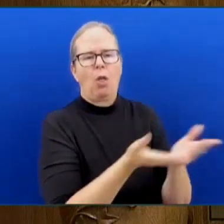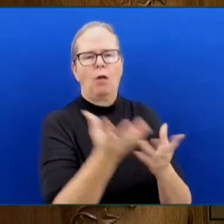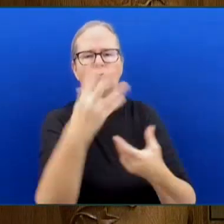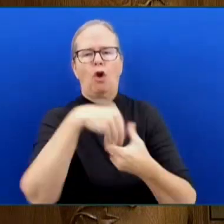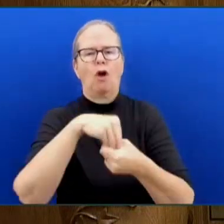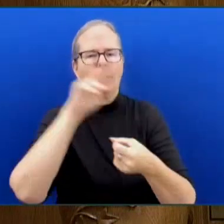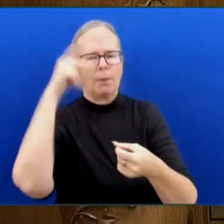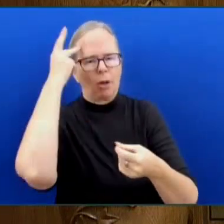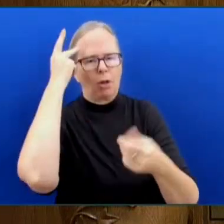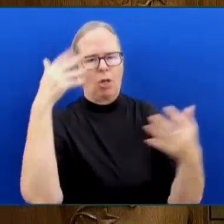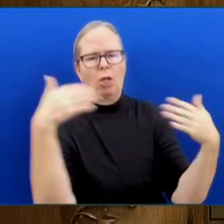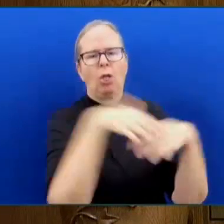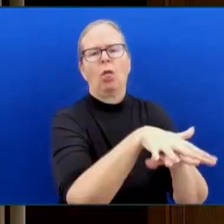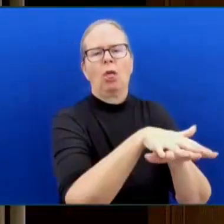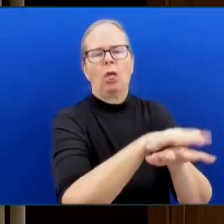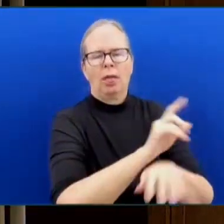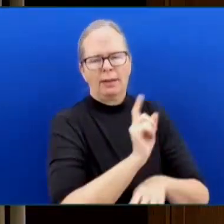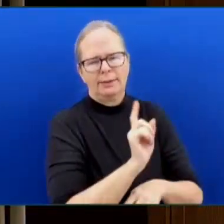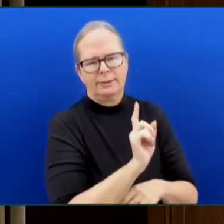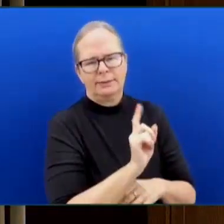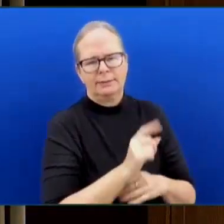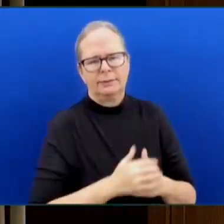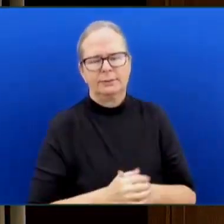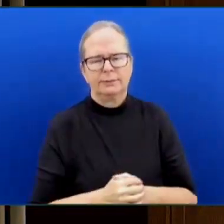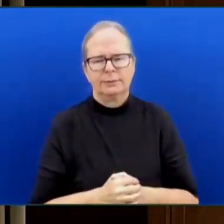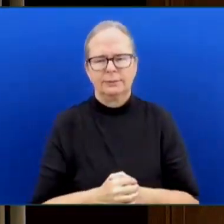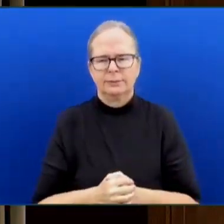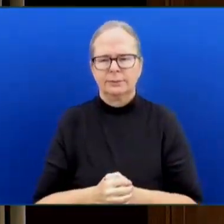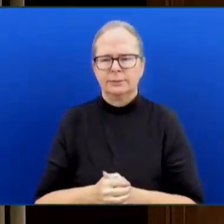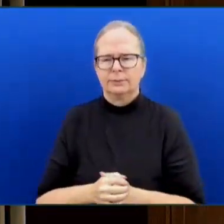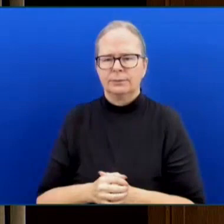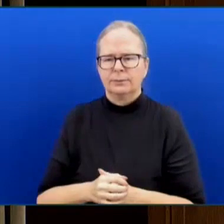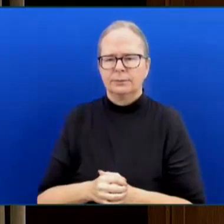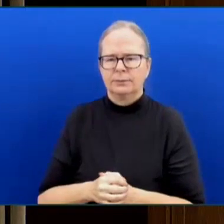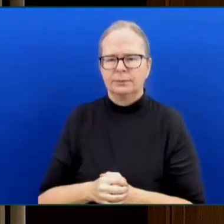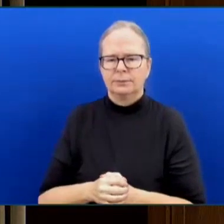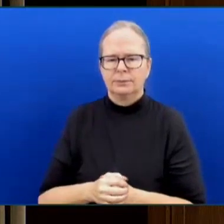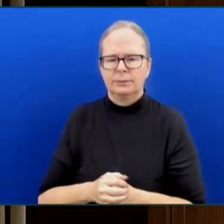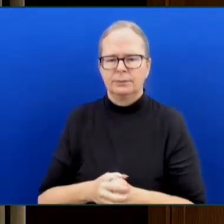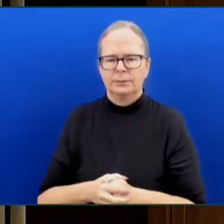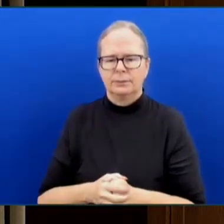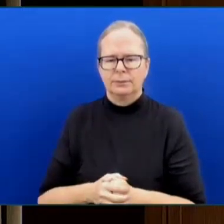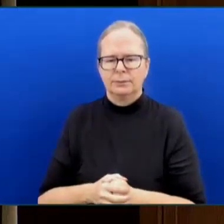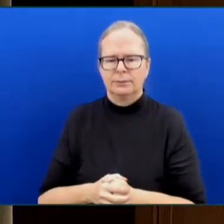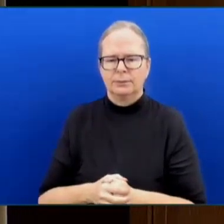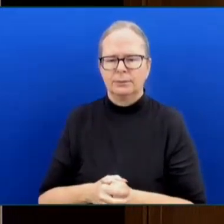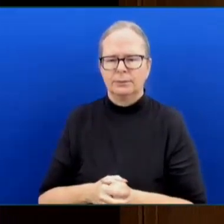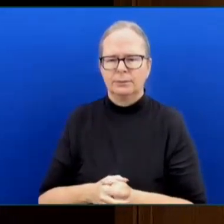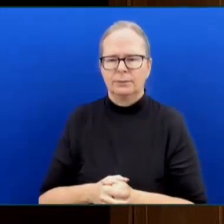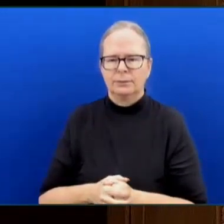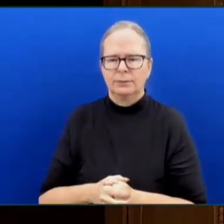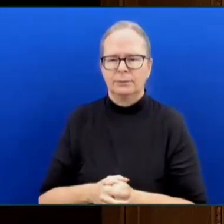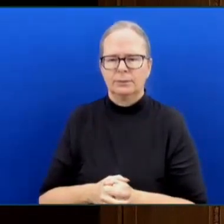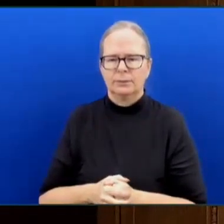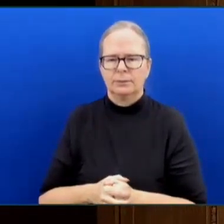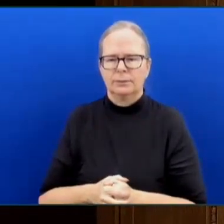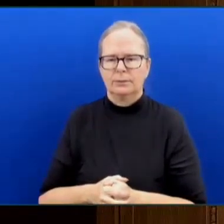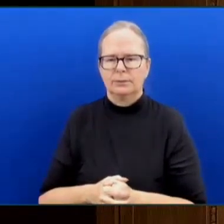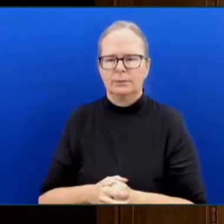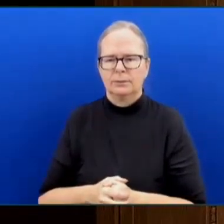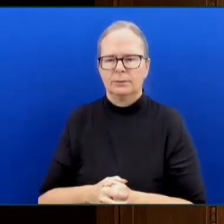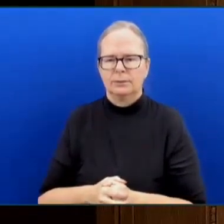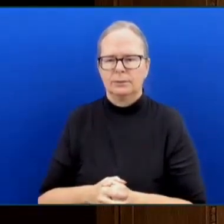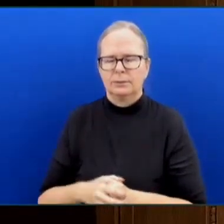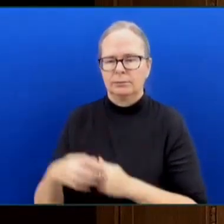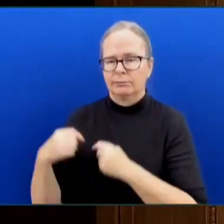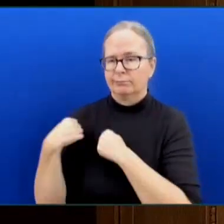Thanks, Honourable Chair. I don't know that I have ever heard an Attorney General make the observation that it is